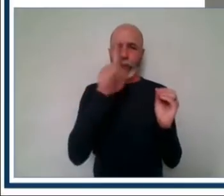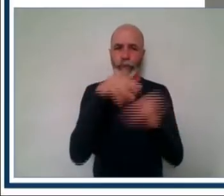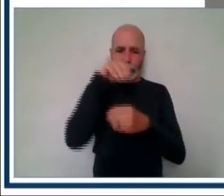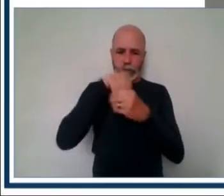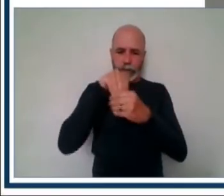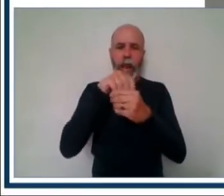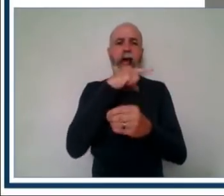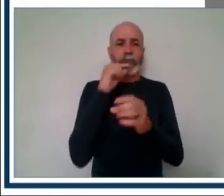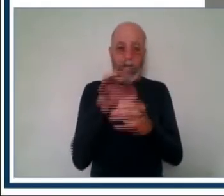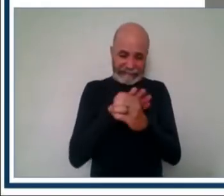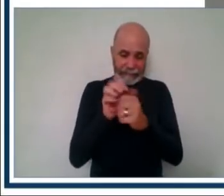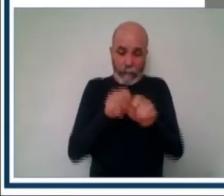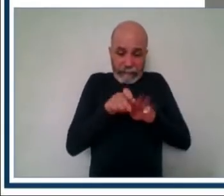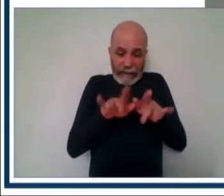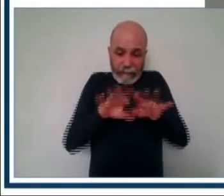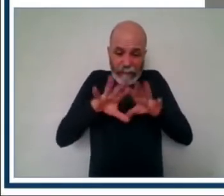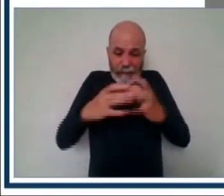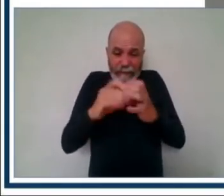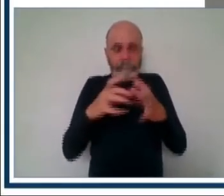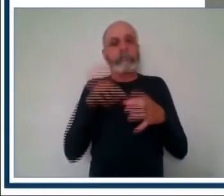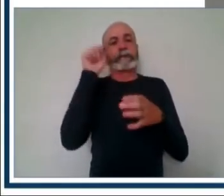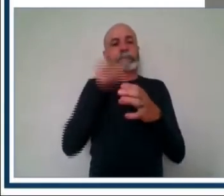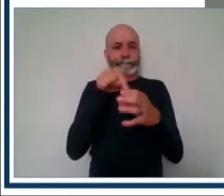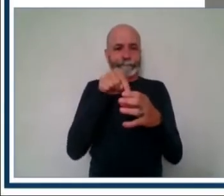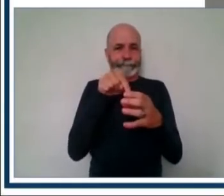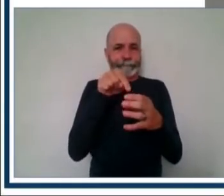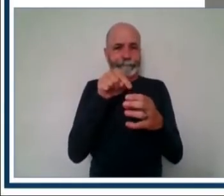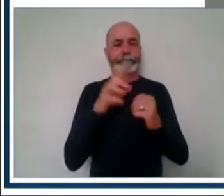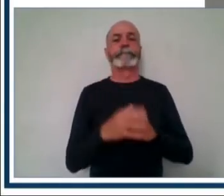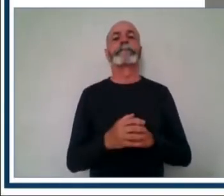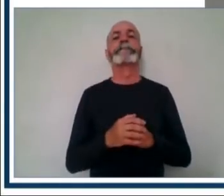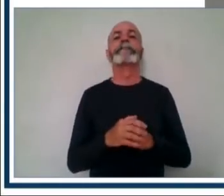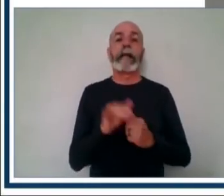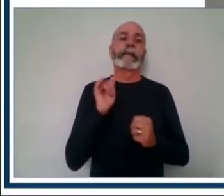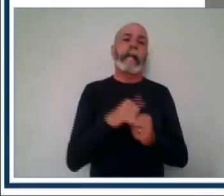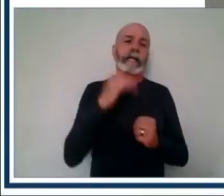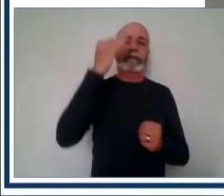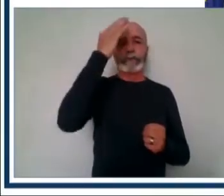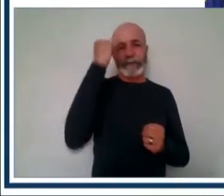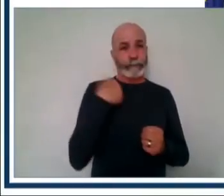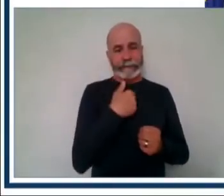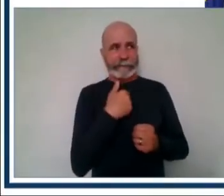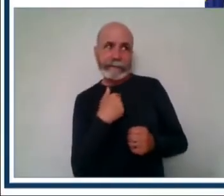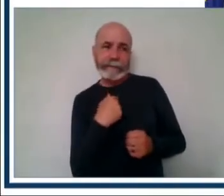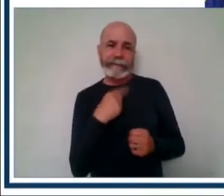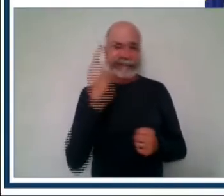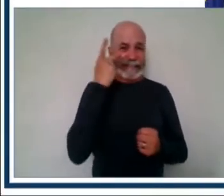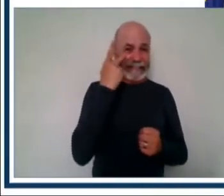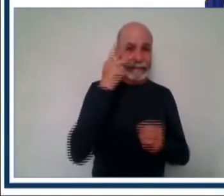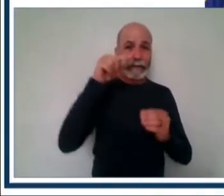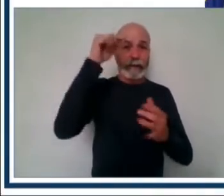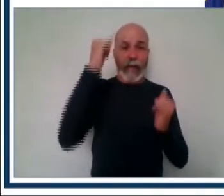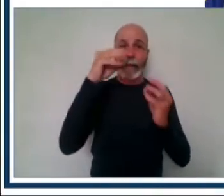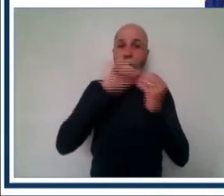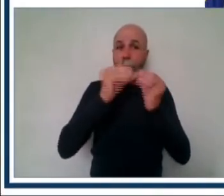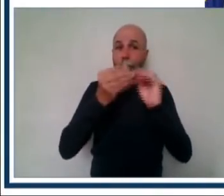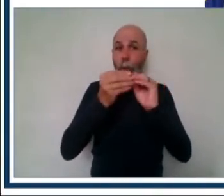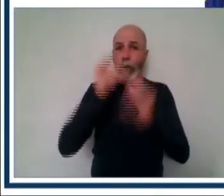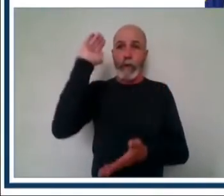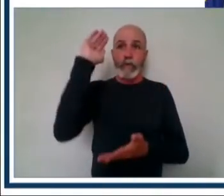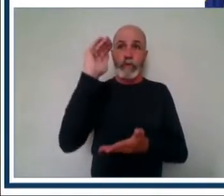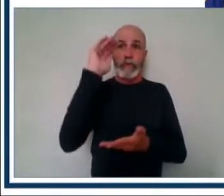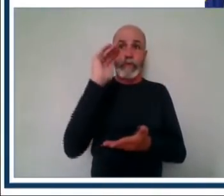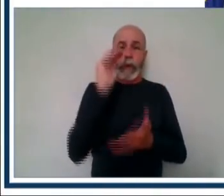to have their effect, is a day forward, and is good news. Next, we go to Radio Canada,